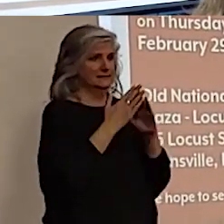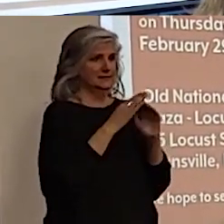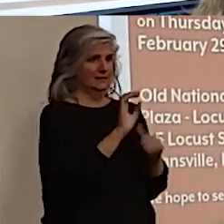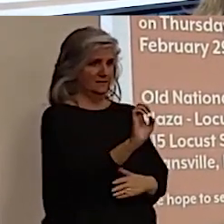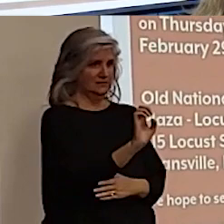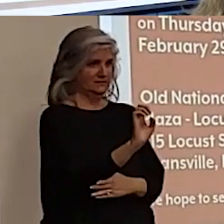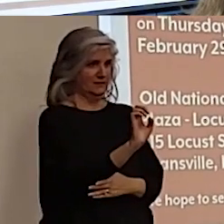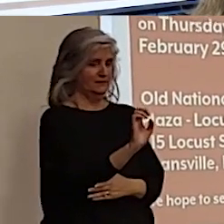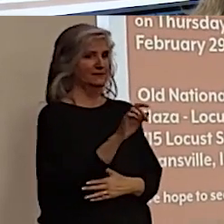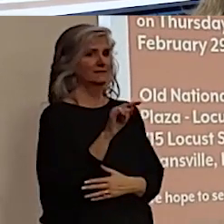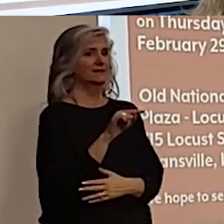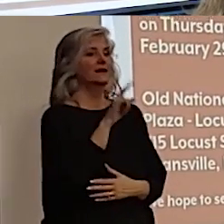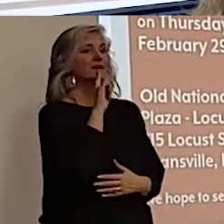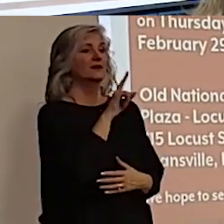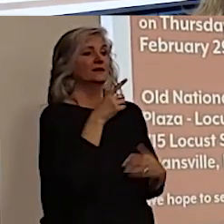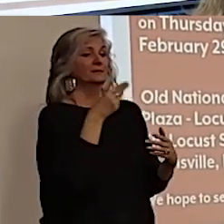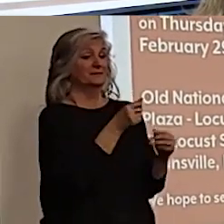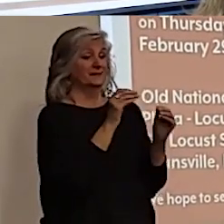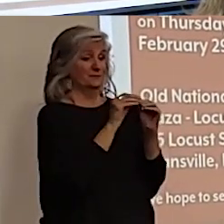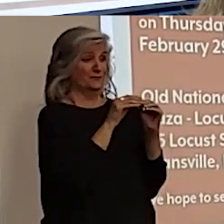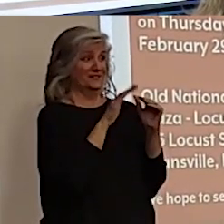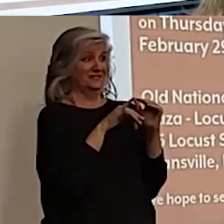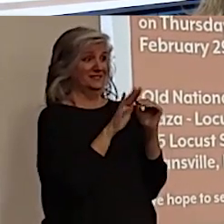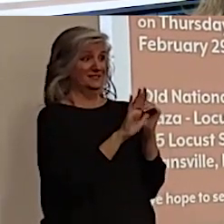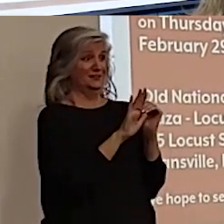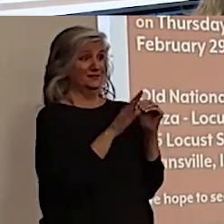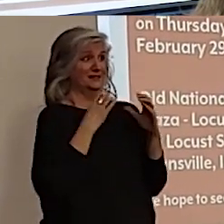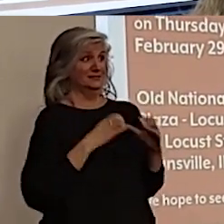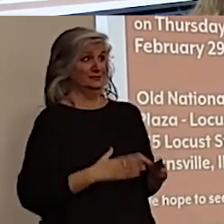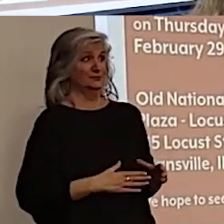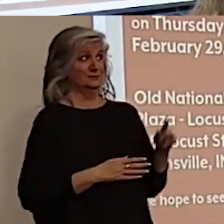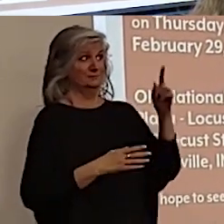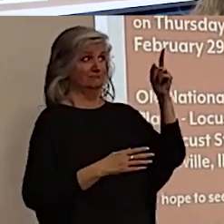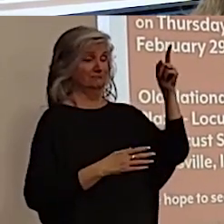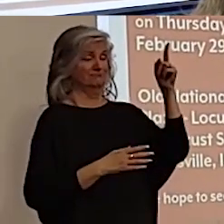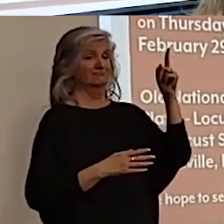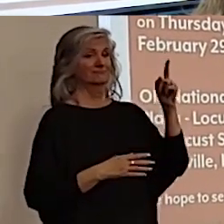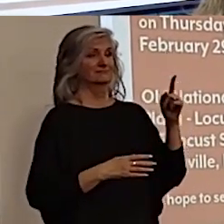Evansville are paying more than their customers up in